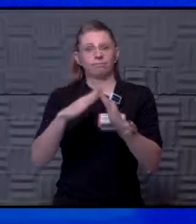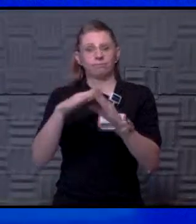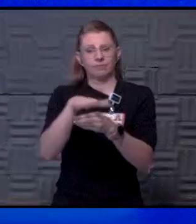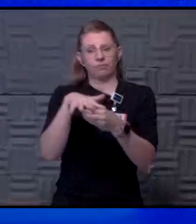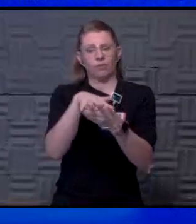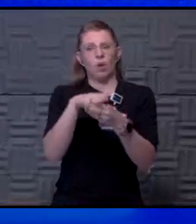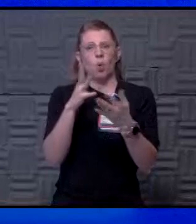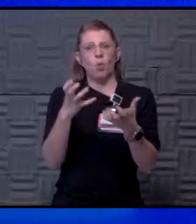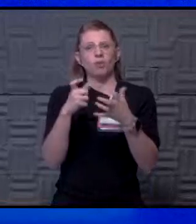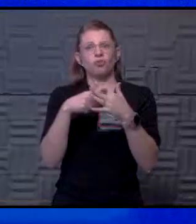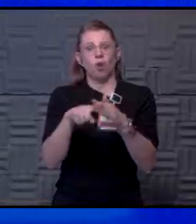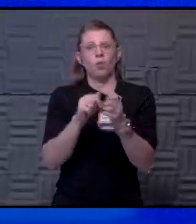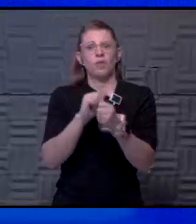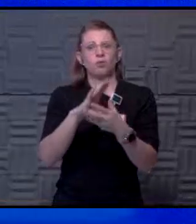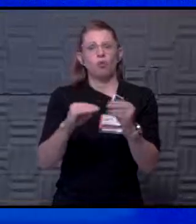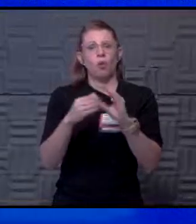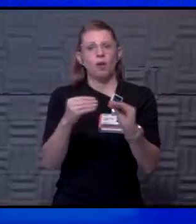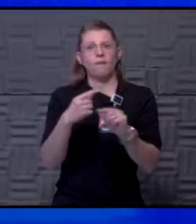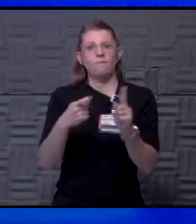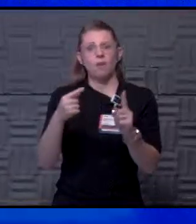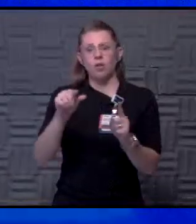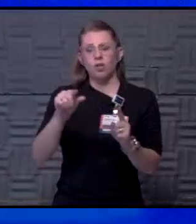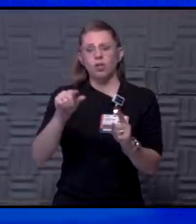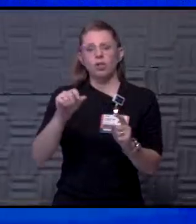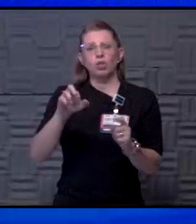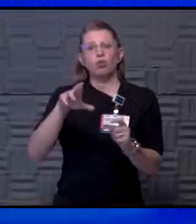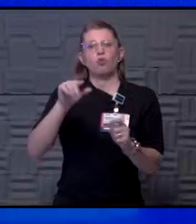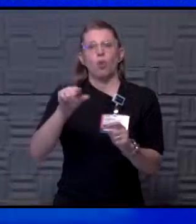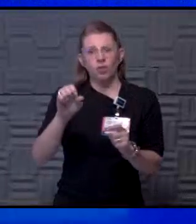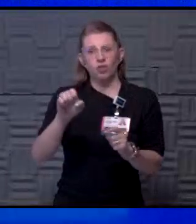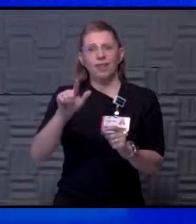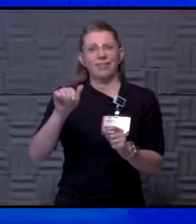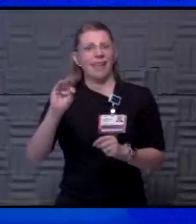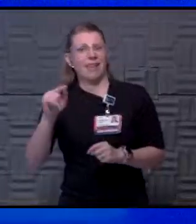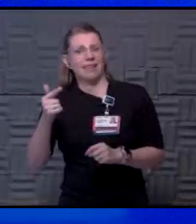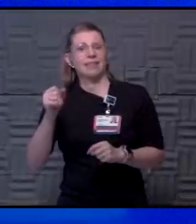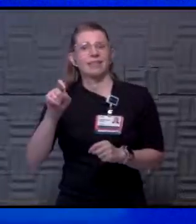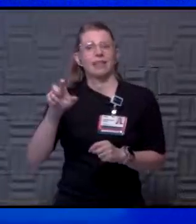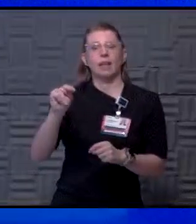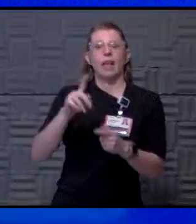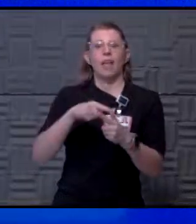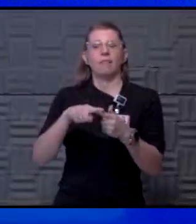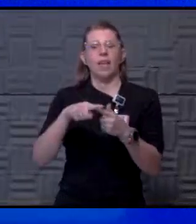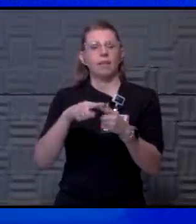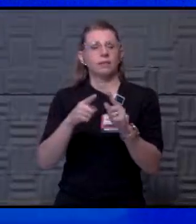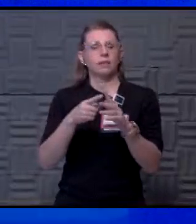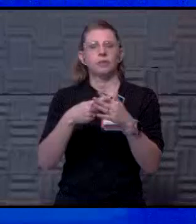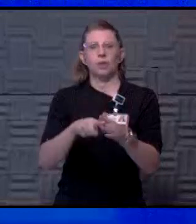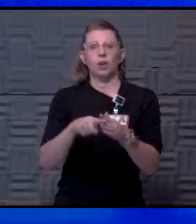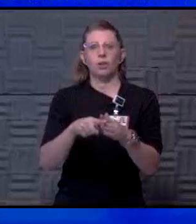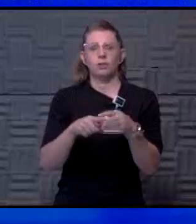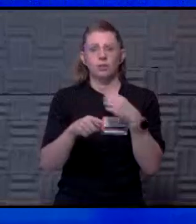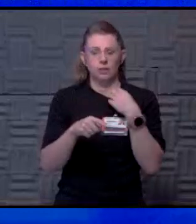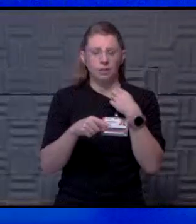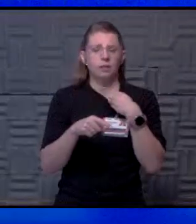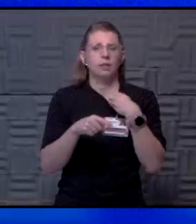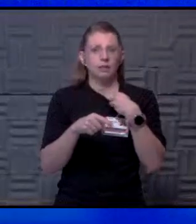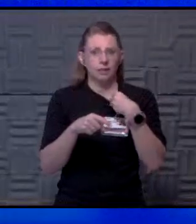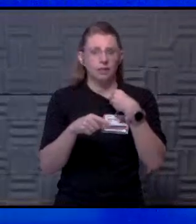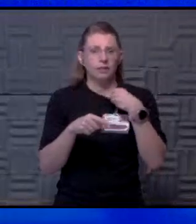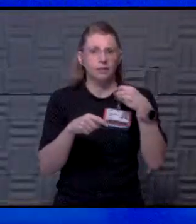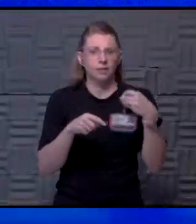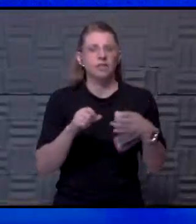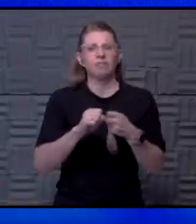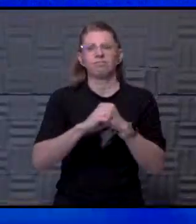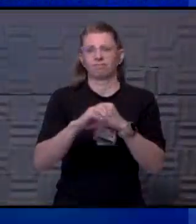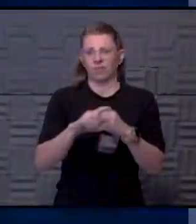story from George Langston, and then we're going to jump into some reporter questions. Can we key up that story from about George Langston, the patient story?